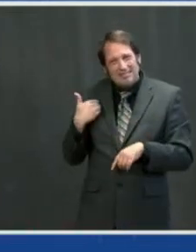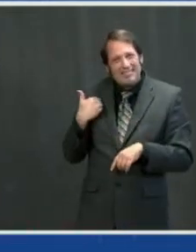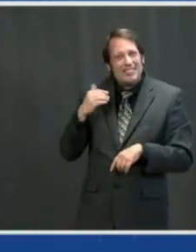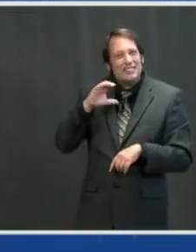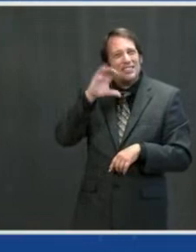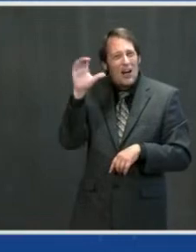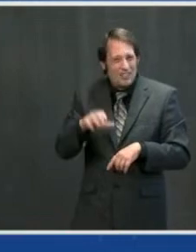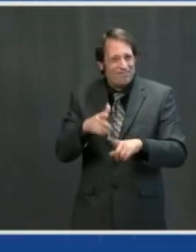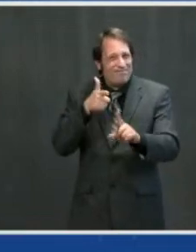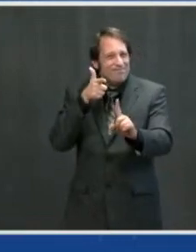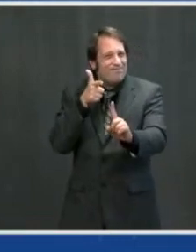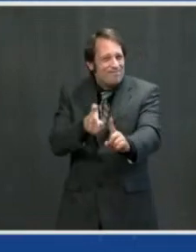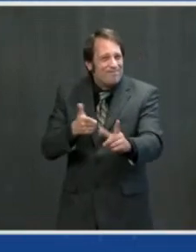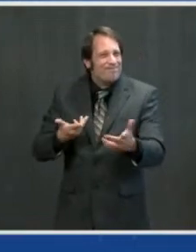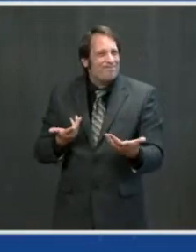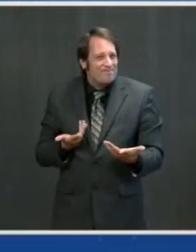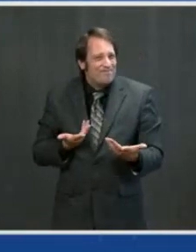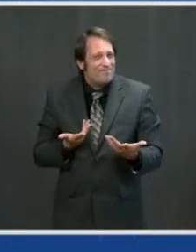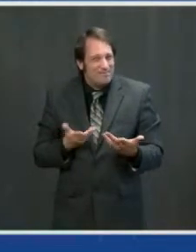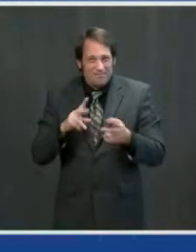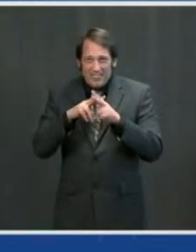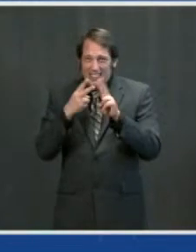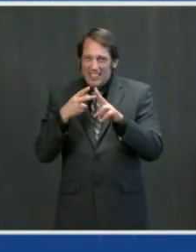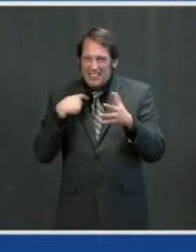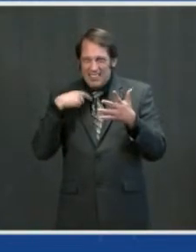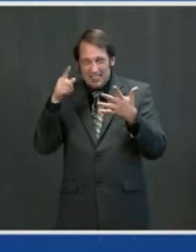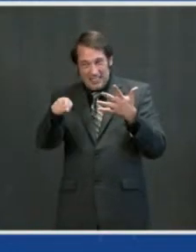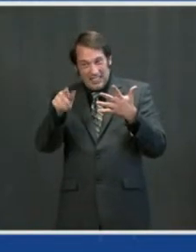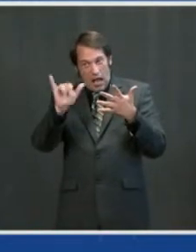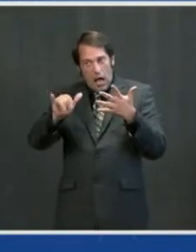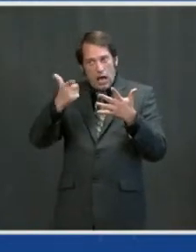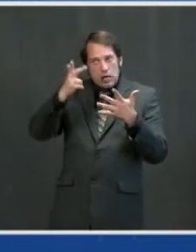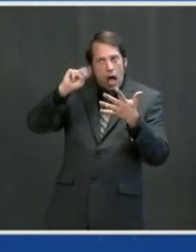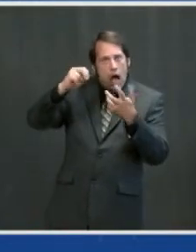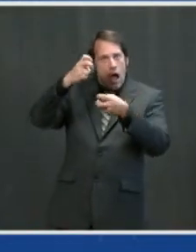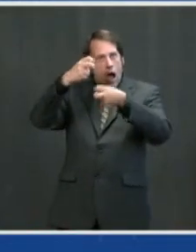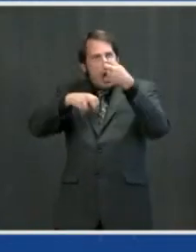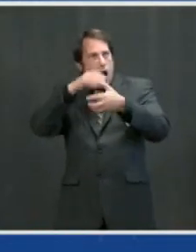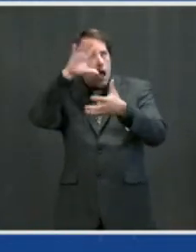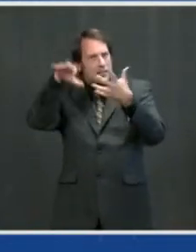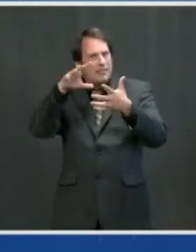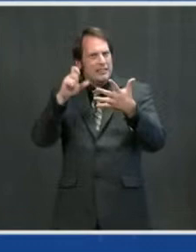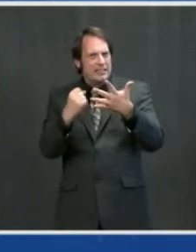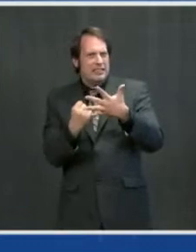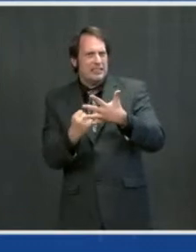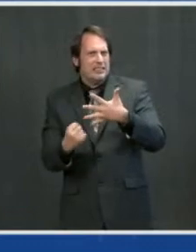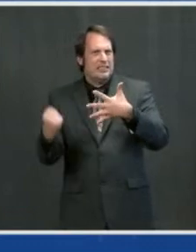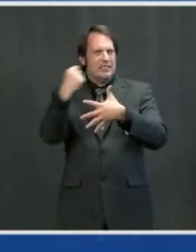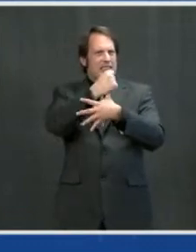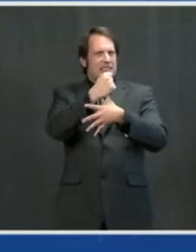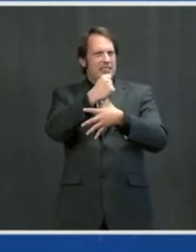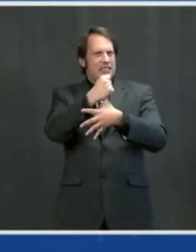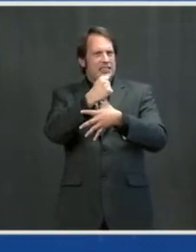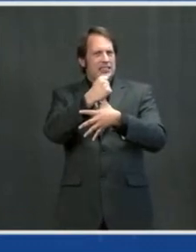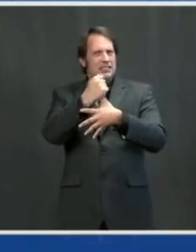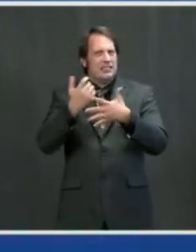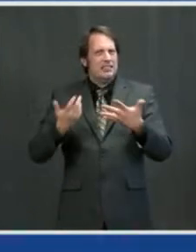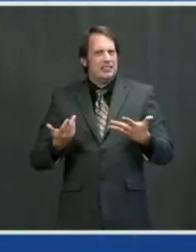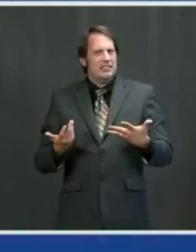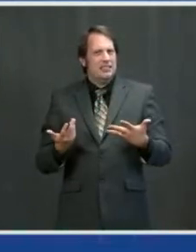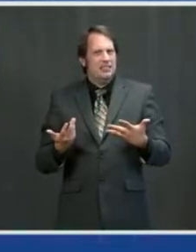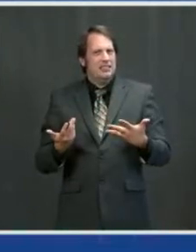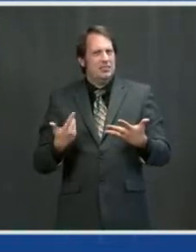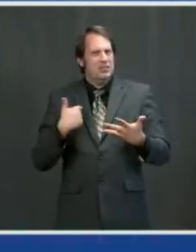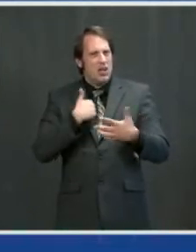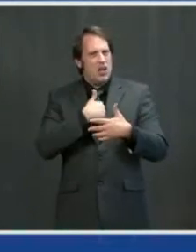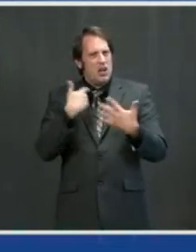you feel any need to reprioritize your agenda? I've never not prioritized this. No one has worked harder to deal with the